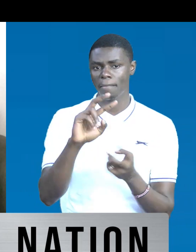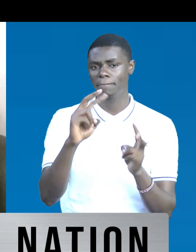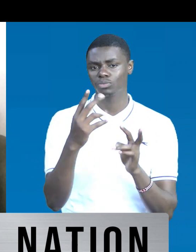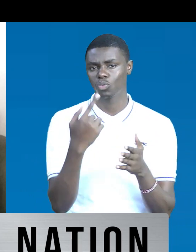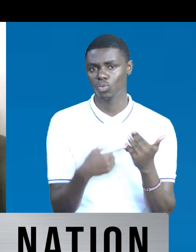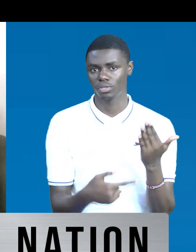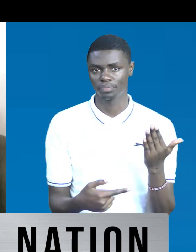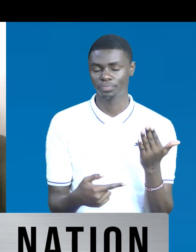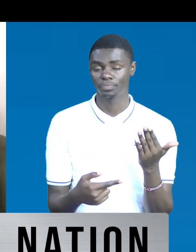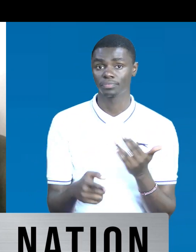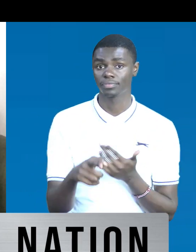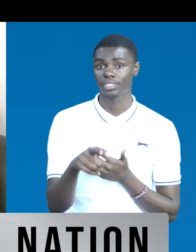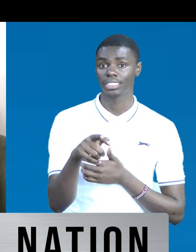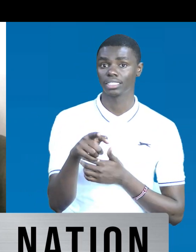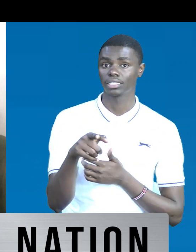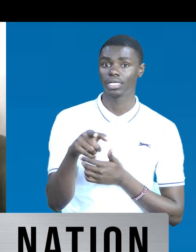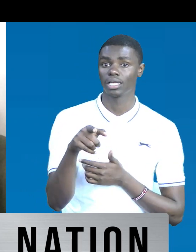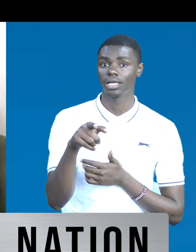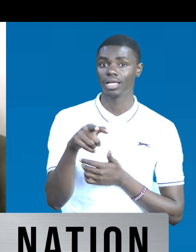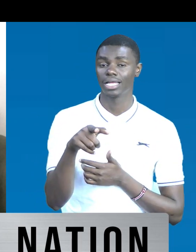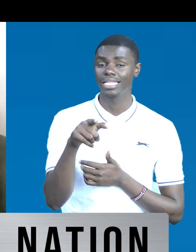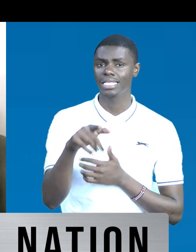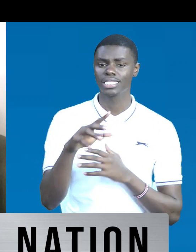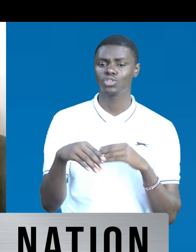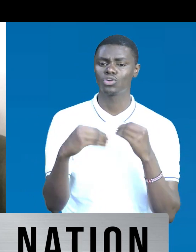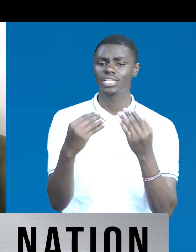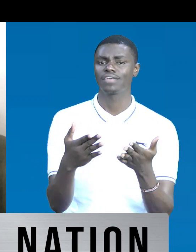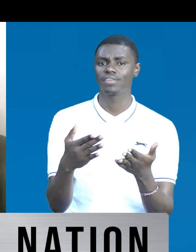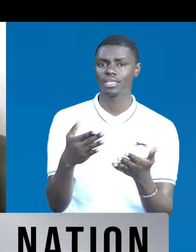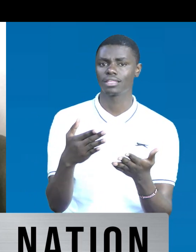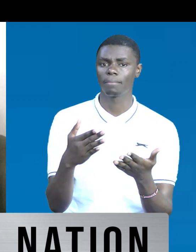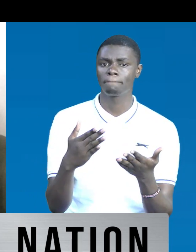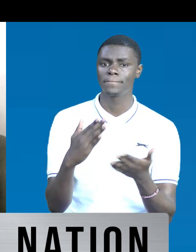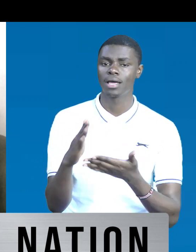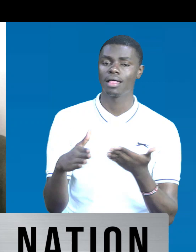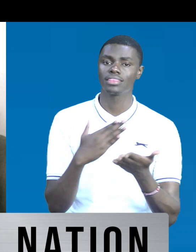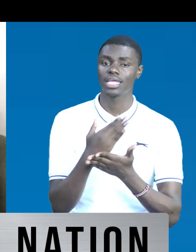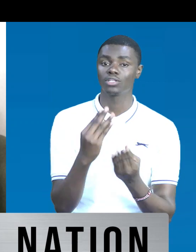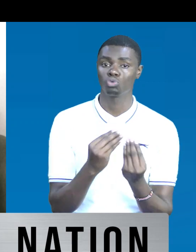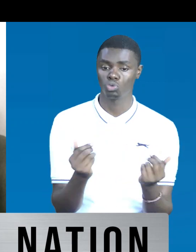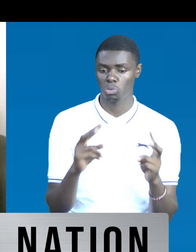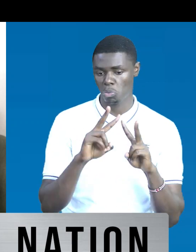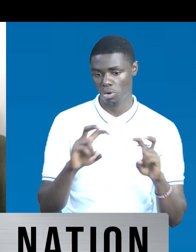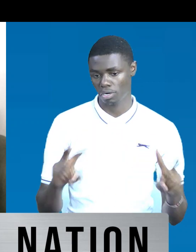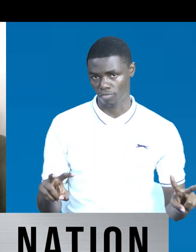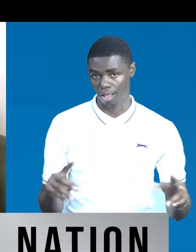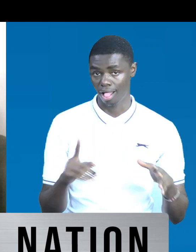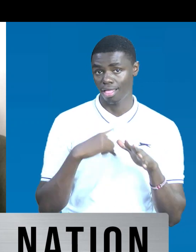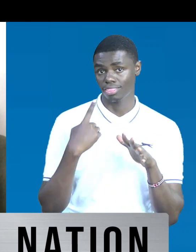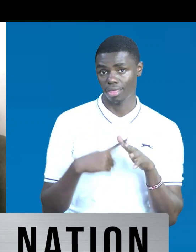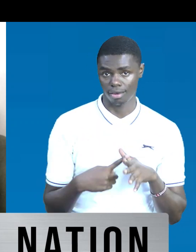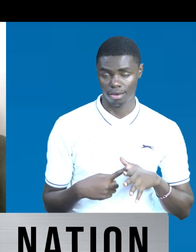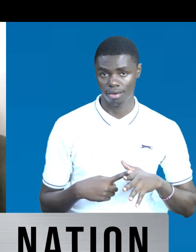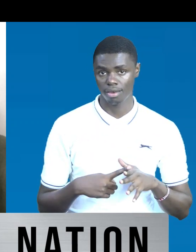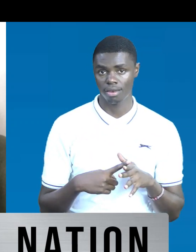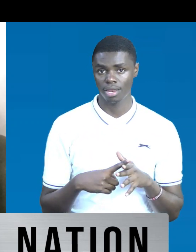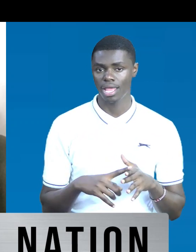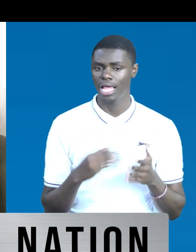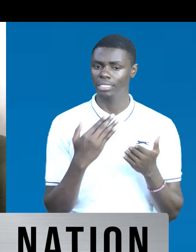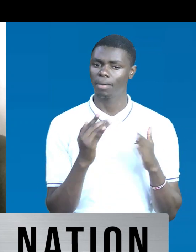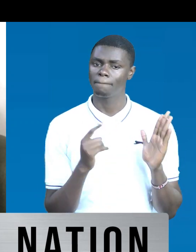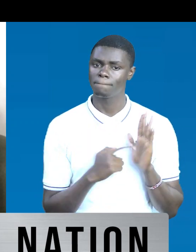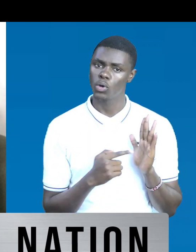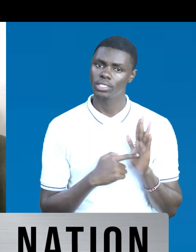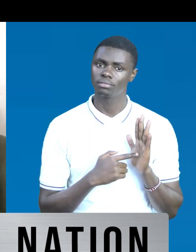this is not giving them the right solution they're looking for, then at some